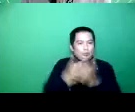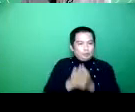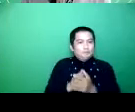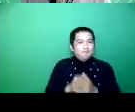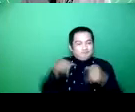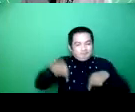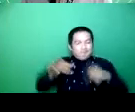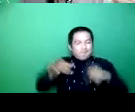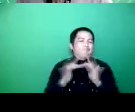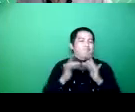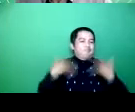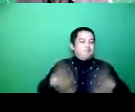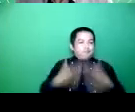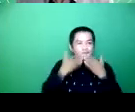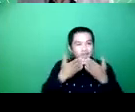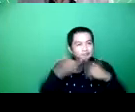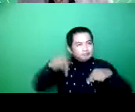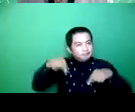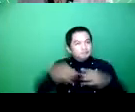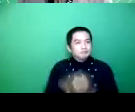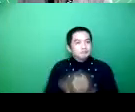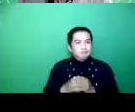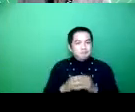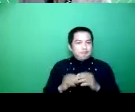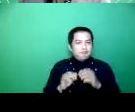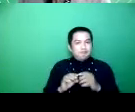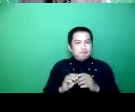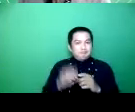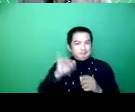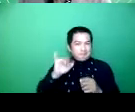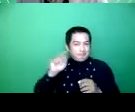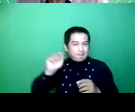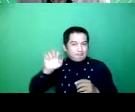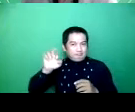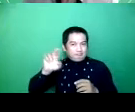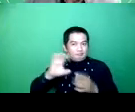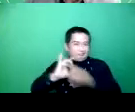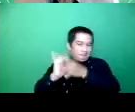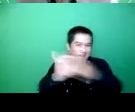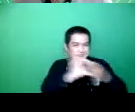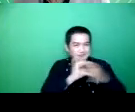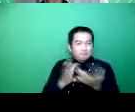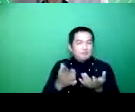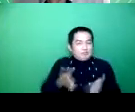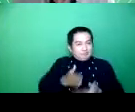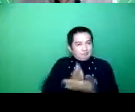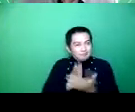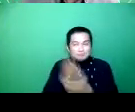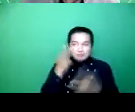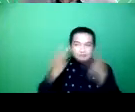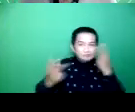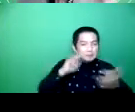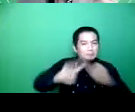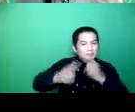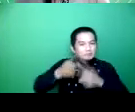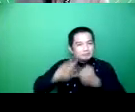internet. And this interconnected systems, it does more than just, allow us to have webinars, allow us to see our friends, to play video games